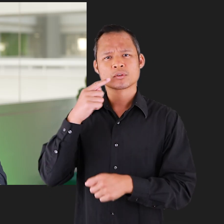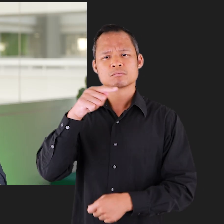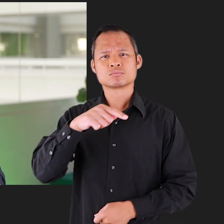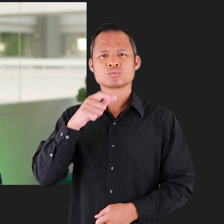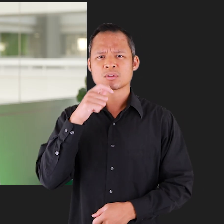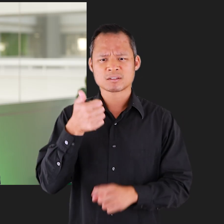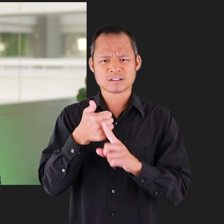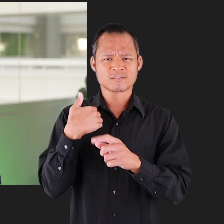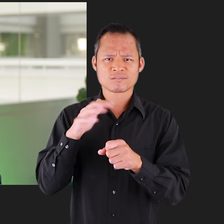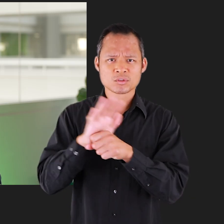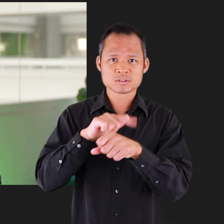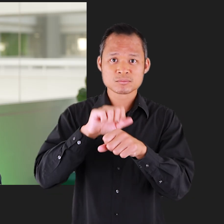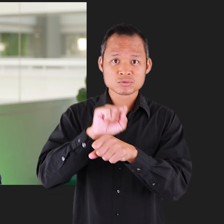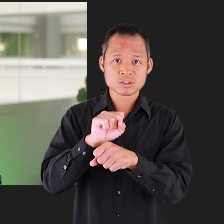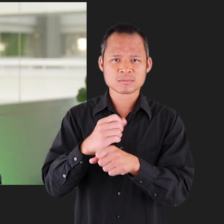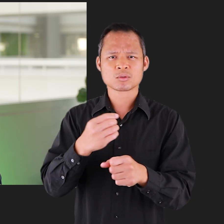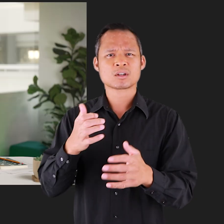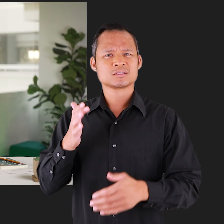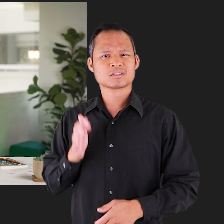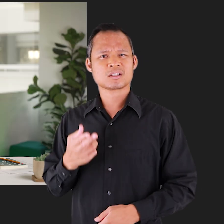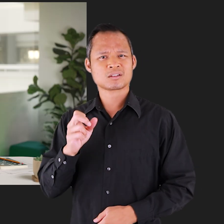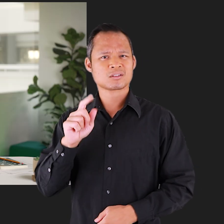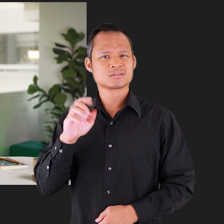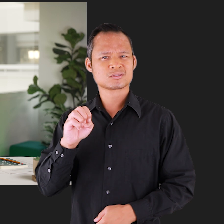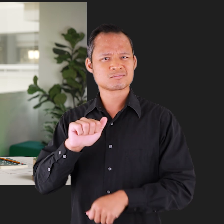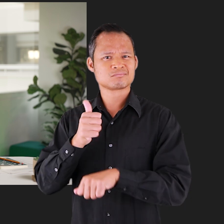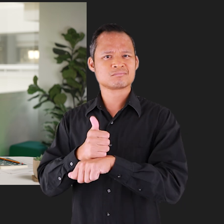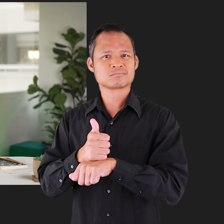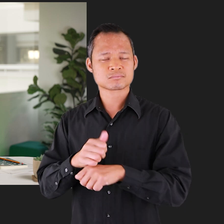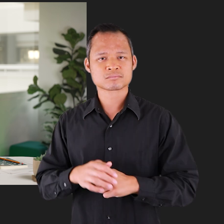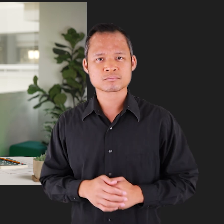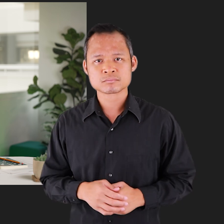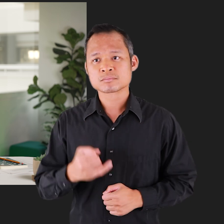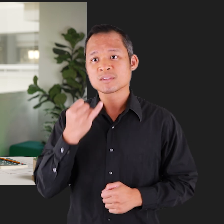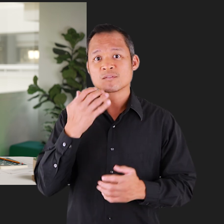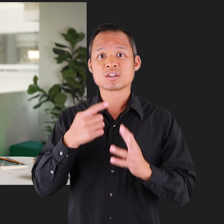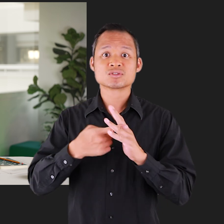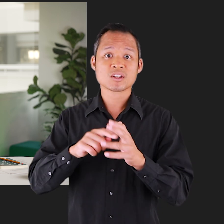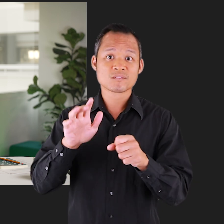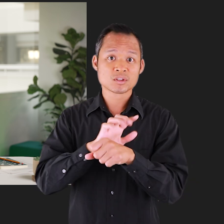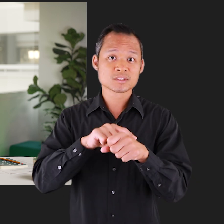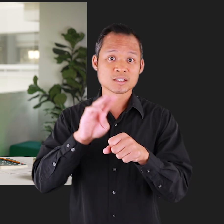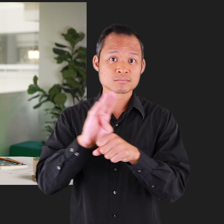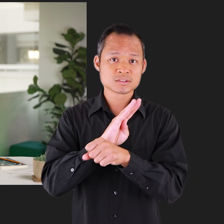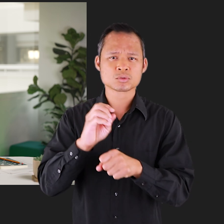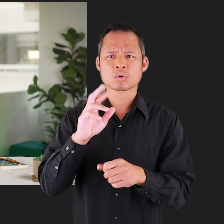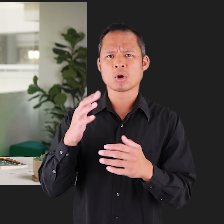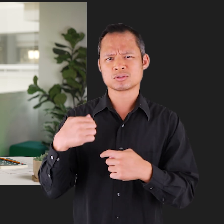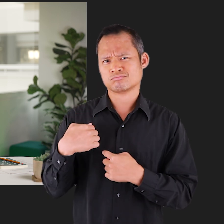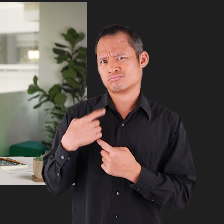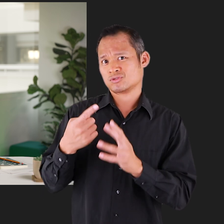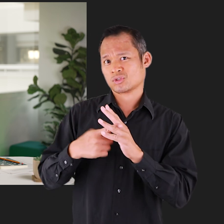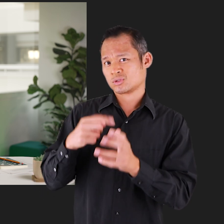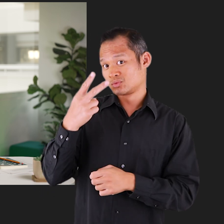full-time and want to start a side hustle business. If you want to launch a business full-time, or if you have started your business already